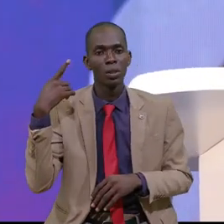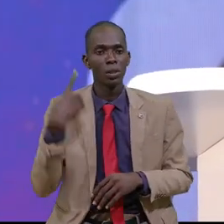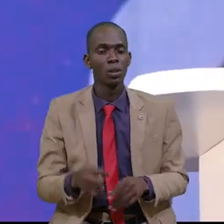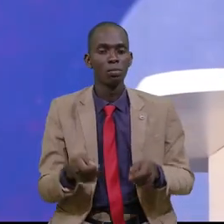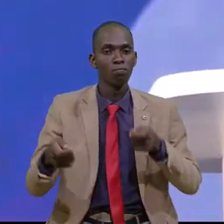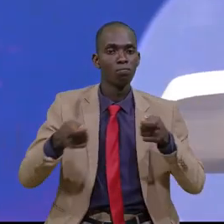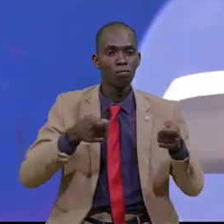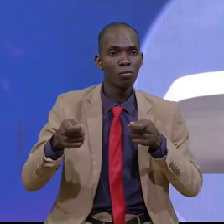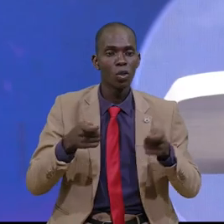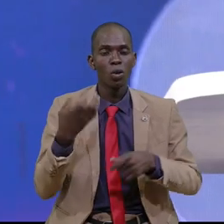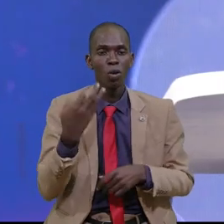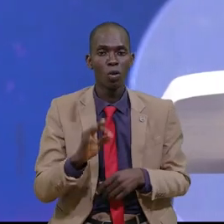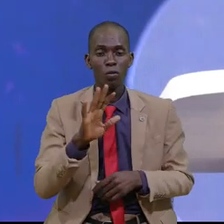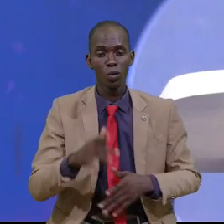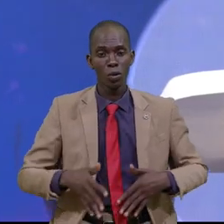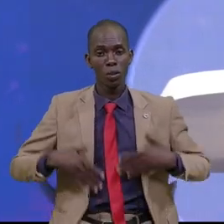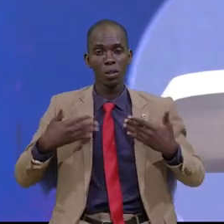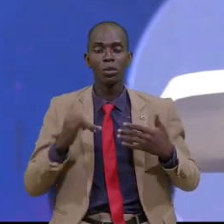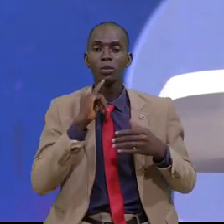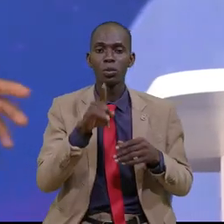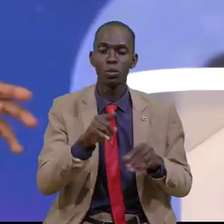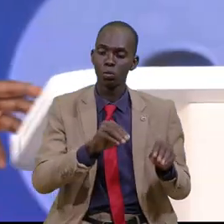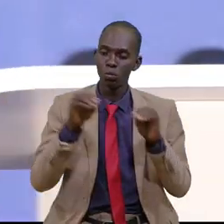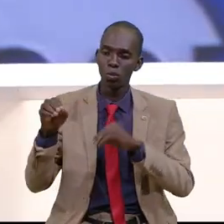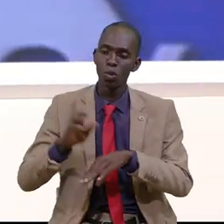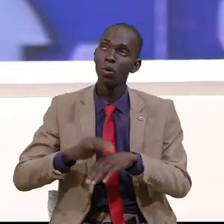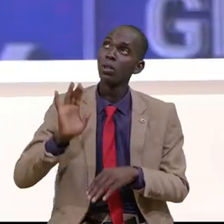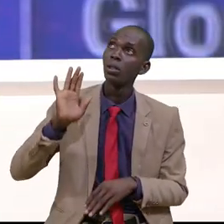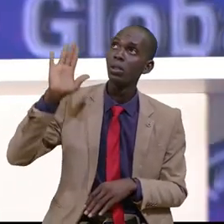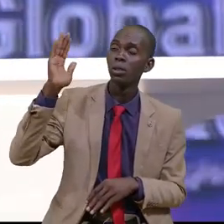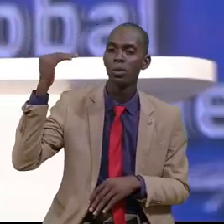your life you put on his shoulder. And